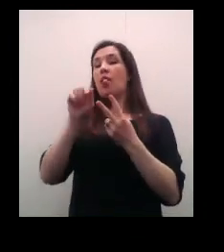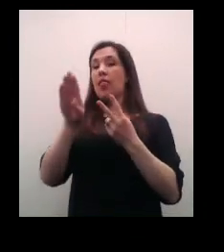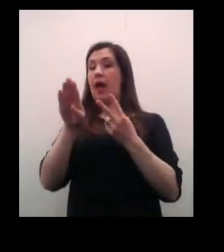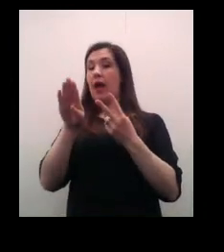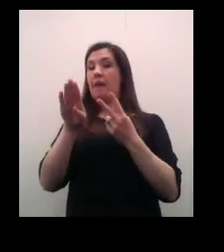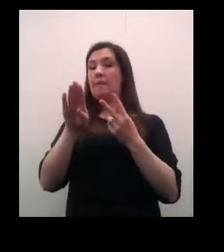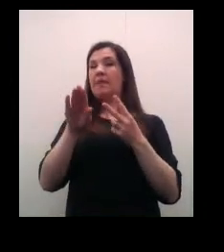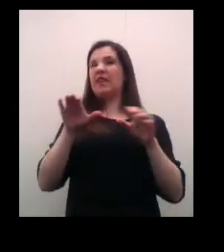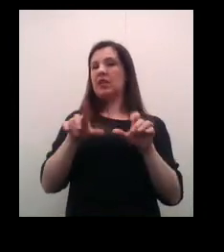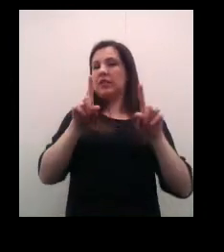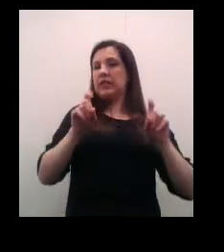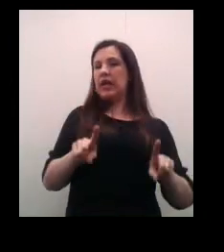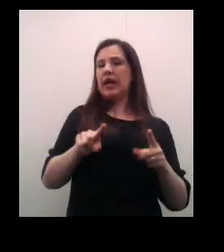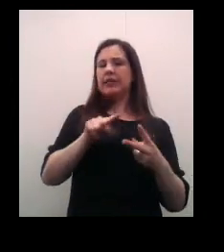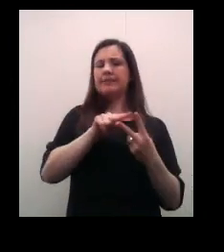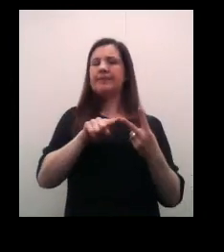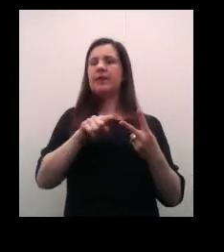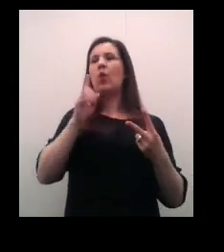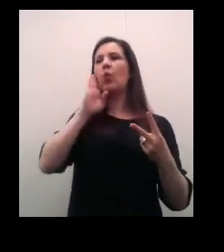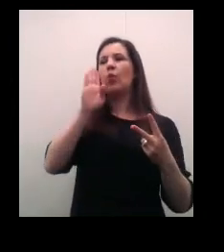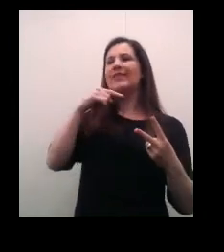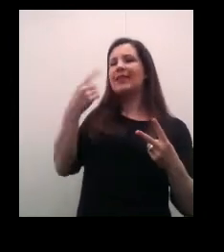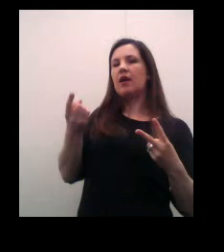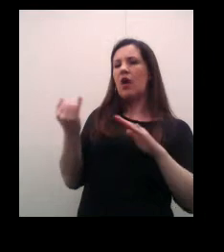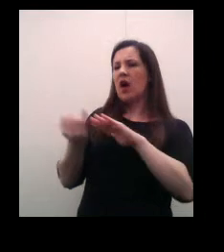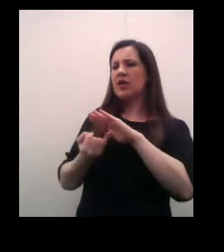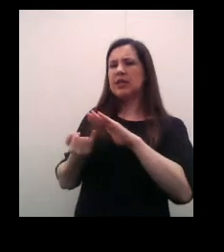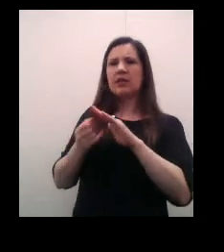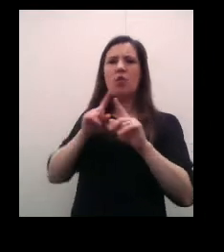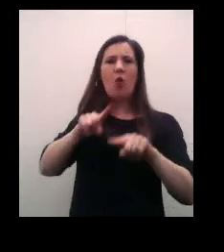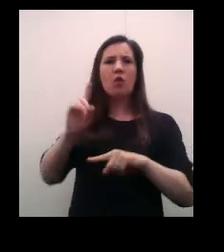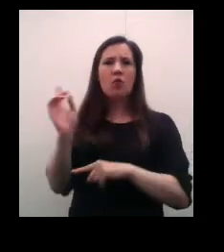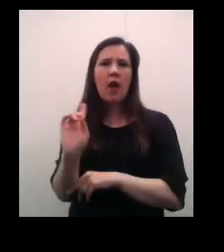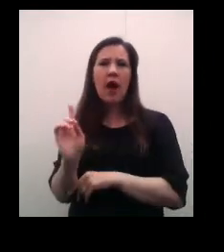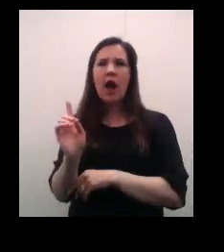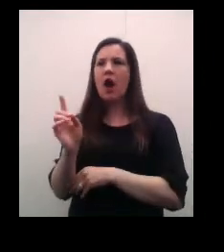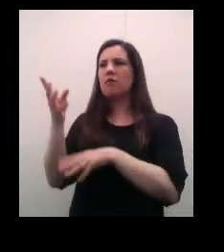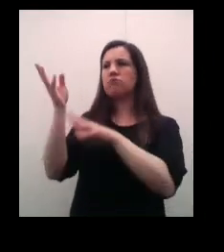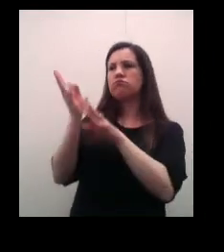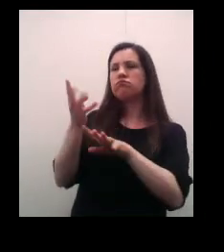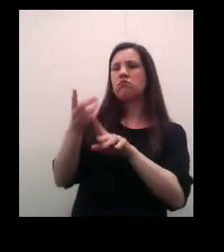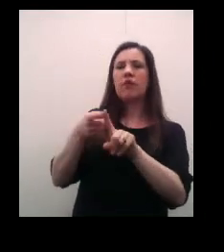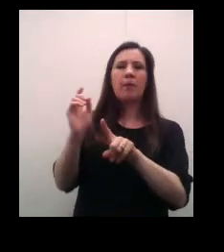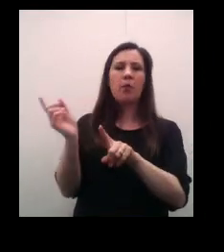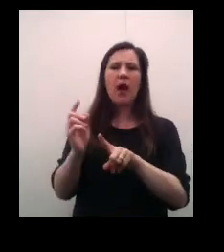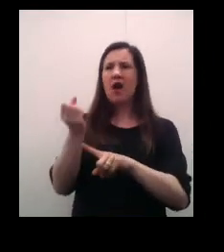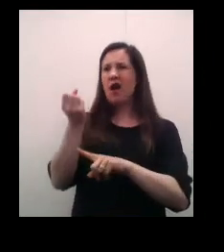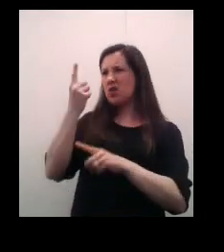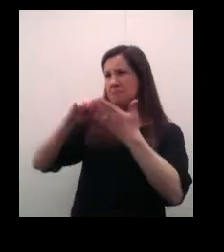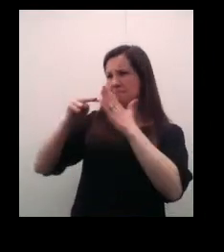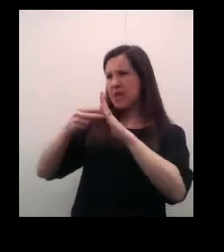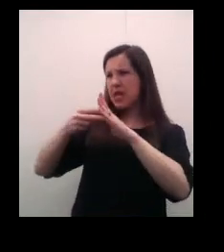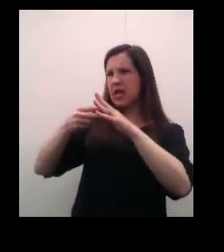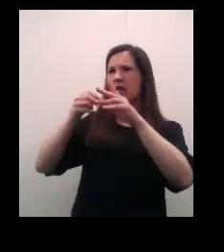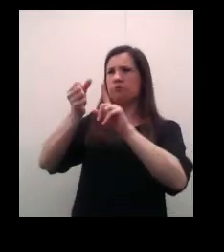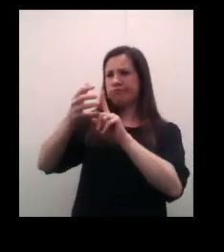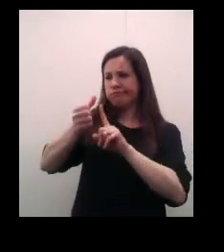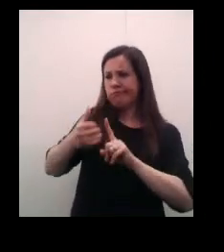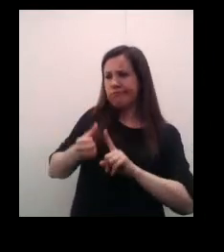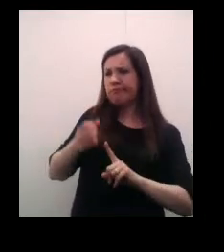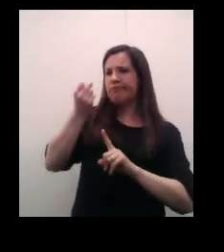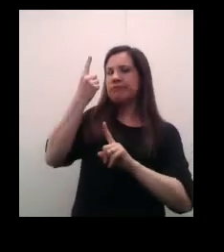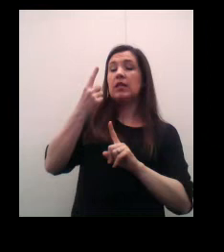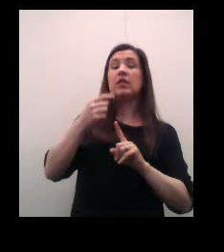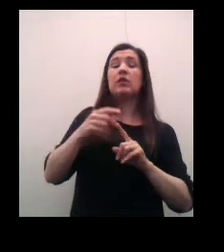your specimen of where to go to get those isolation orders, so you can download them and understand what they mean for you. And if you